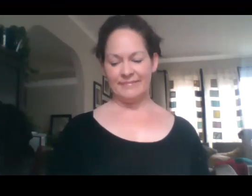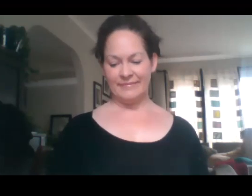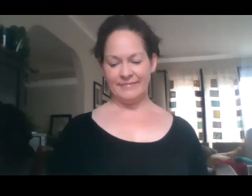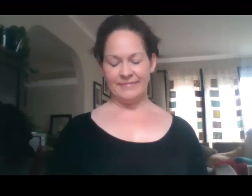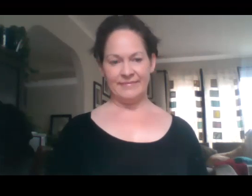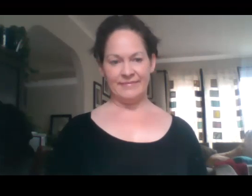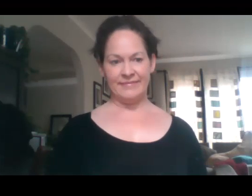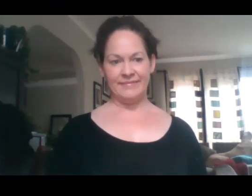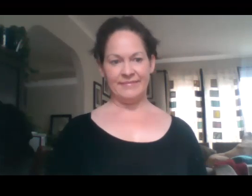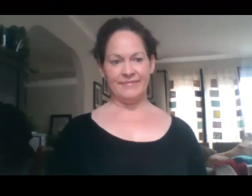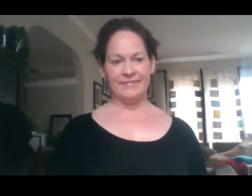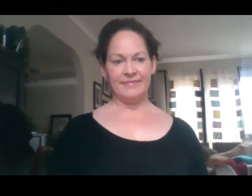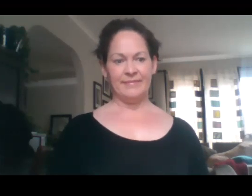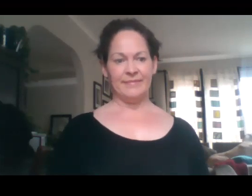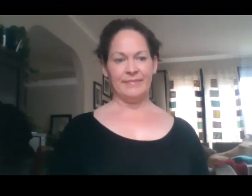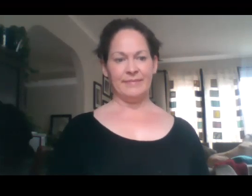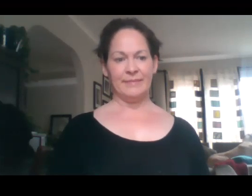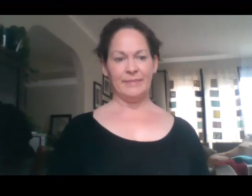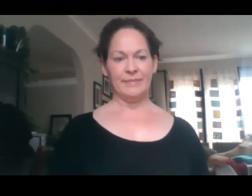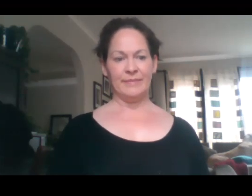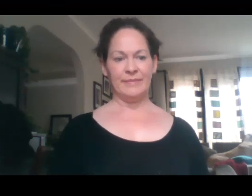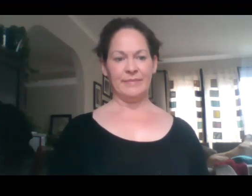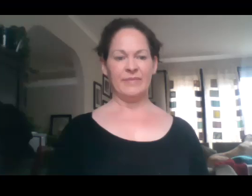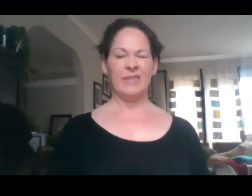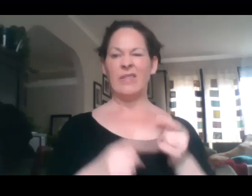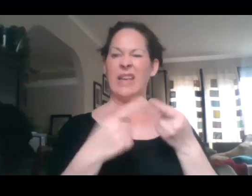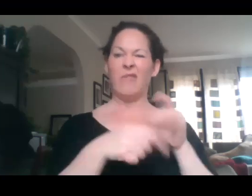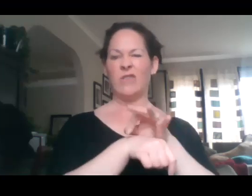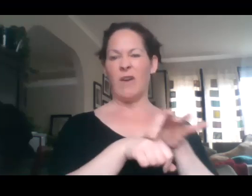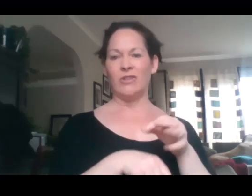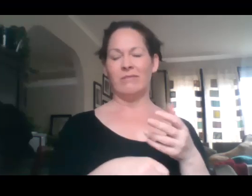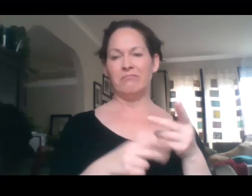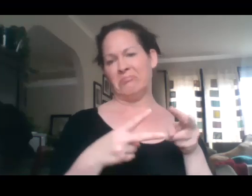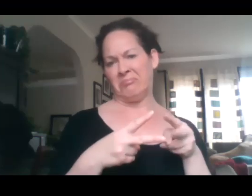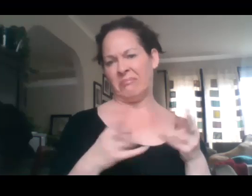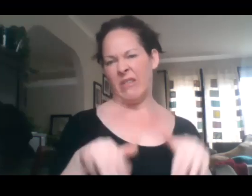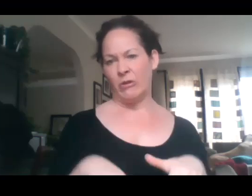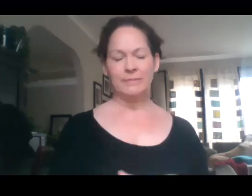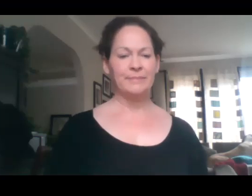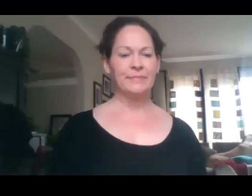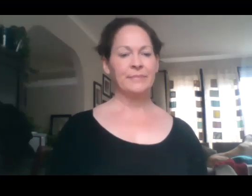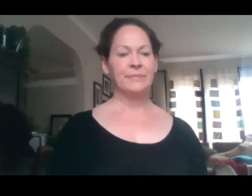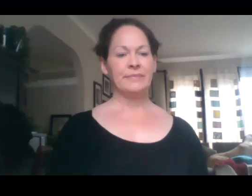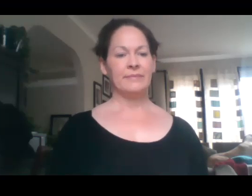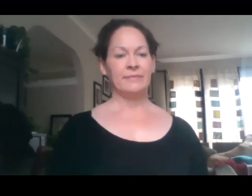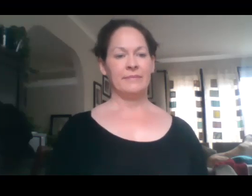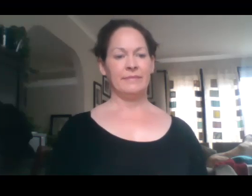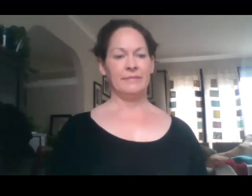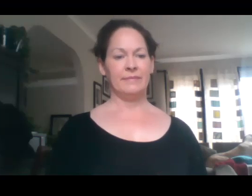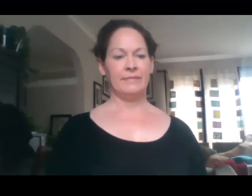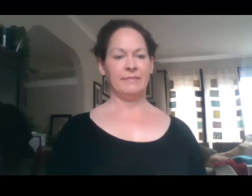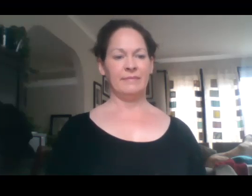let me change this from y. We'll say this is the inverse function. It's a much better notation, right? Instead of